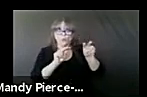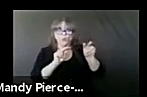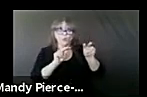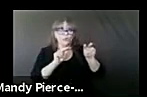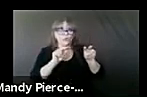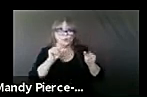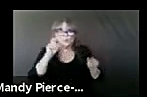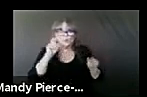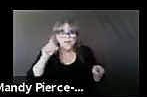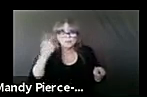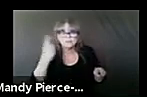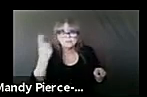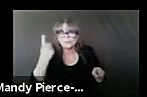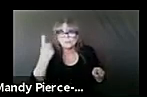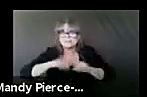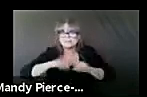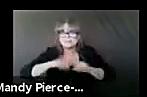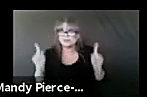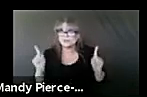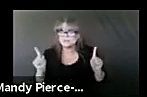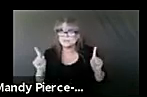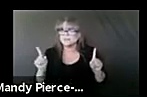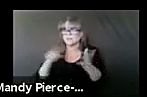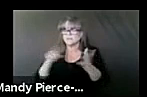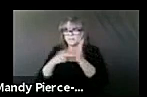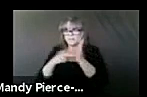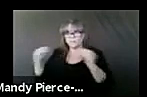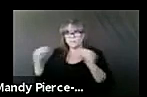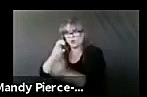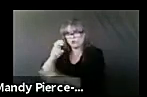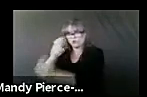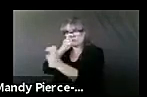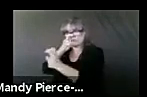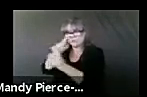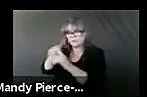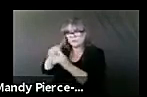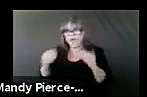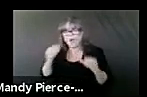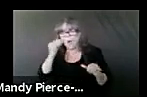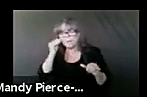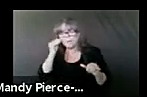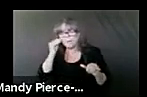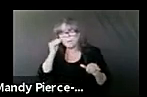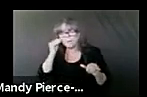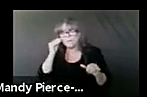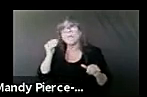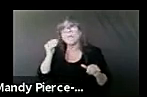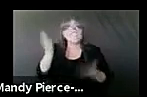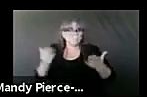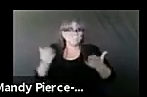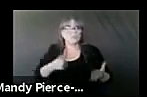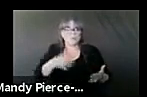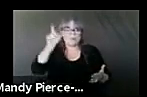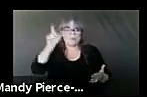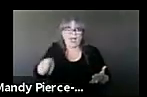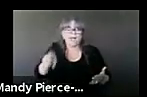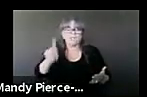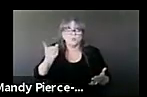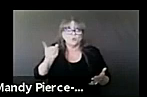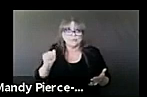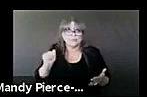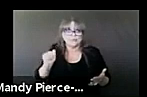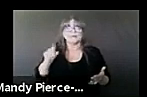can. China, of course, has more strict social distancing. If your question was, could we be more strict?